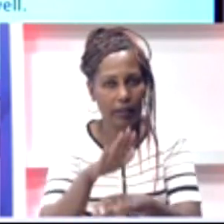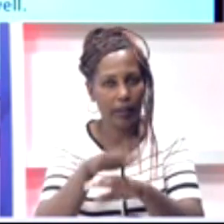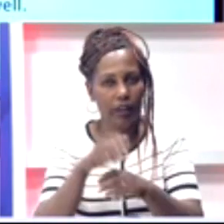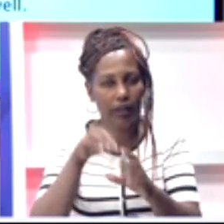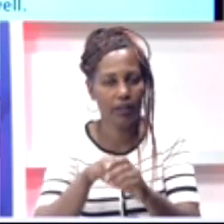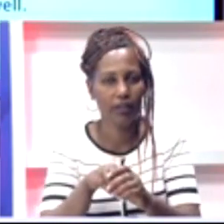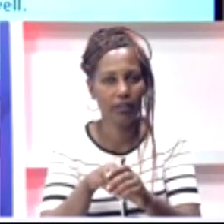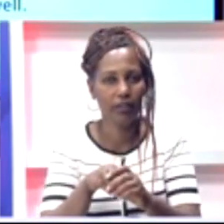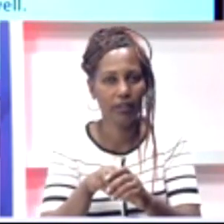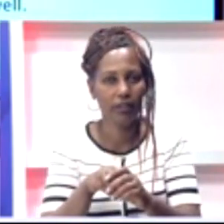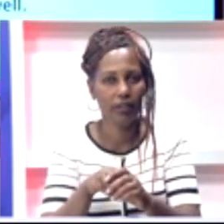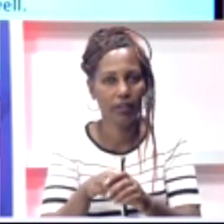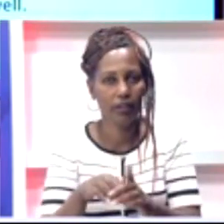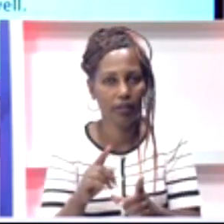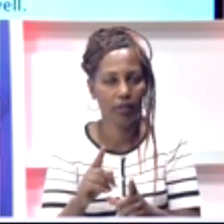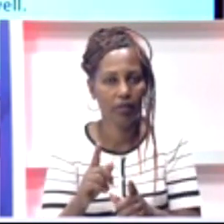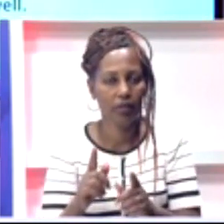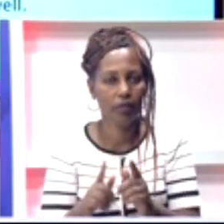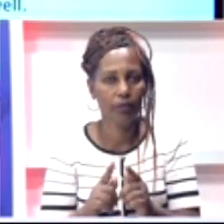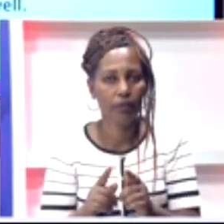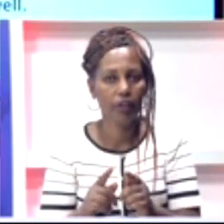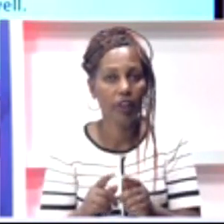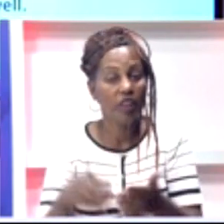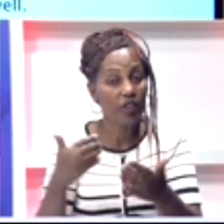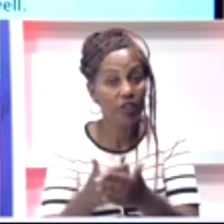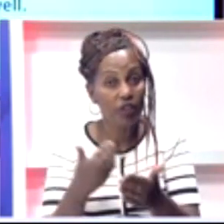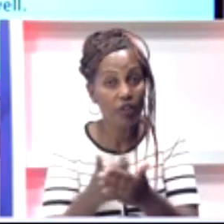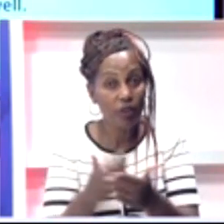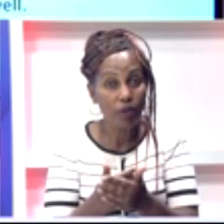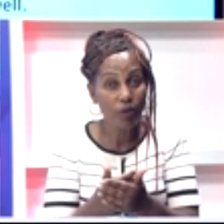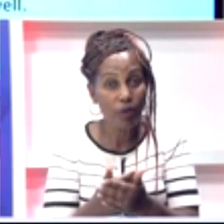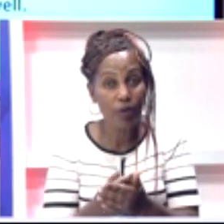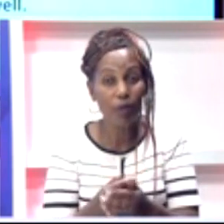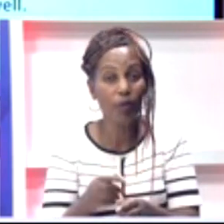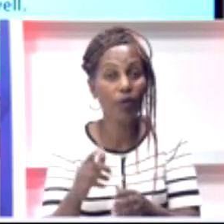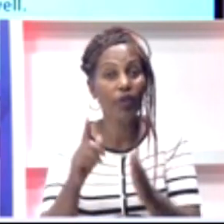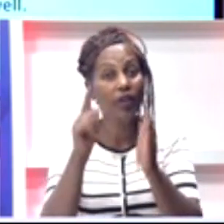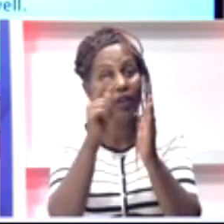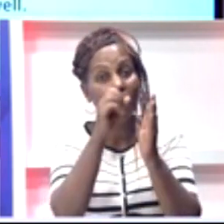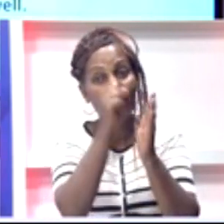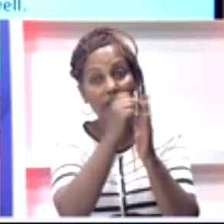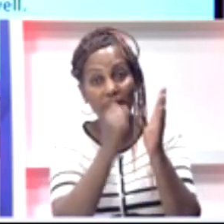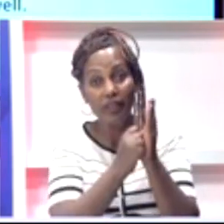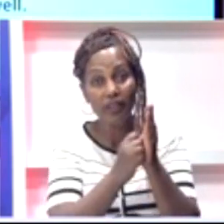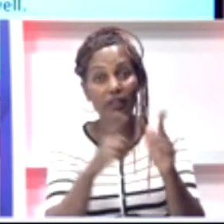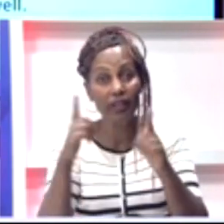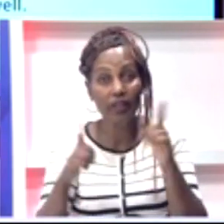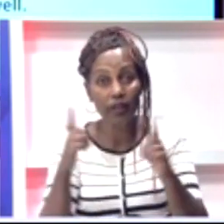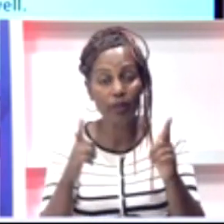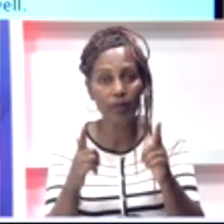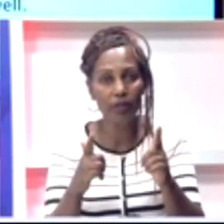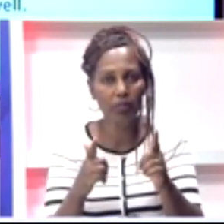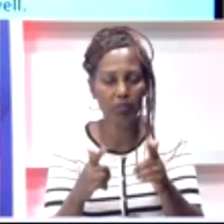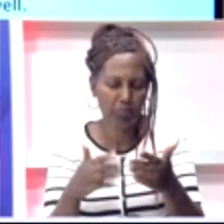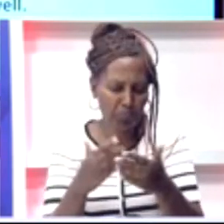old style. And the new style is expressing yourself using what is possible,